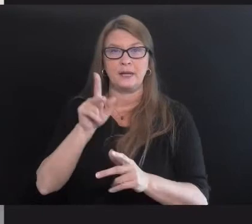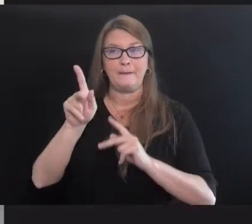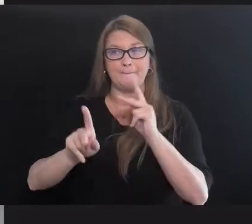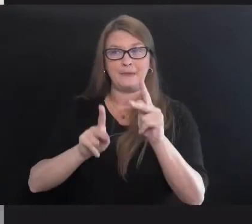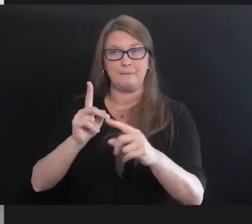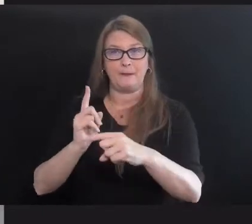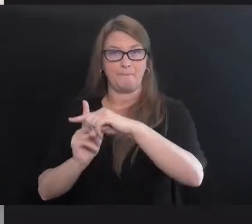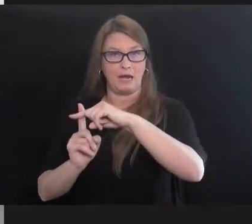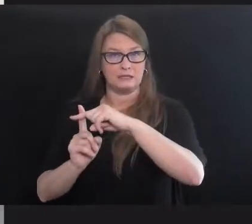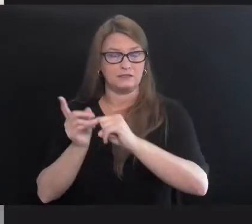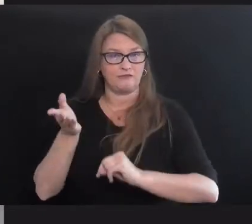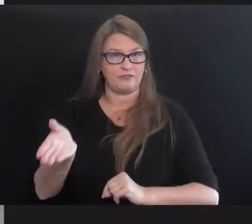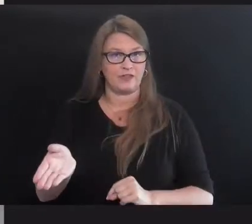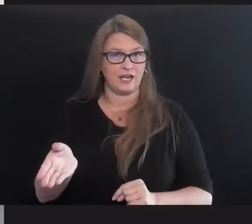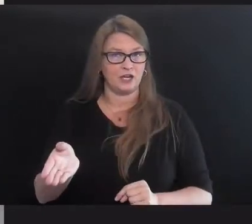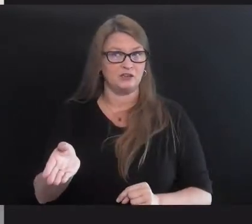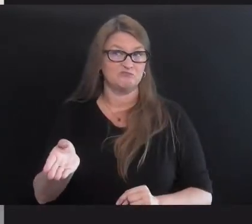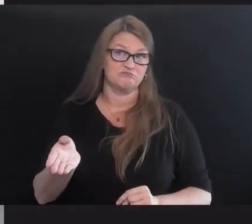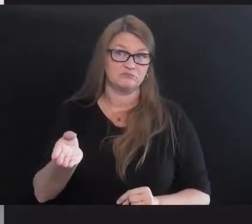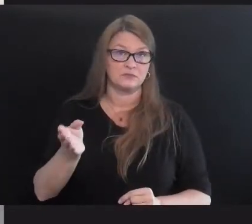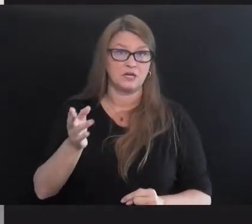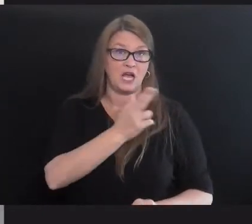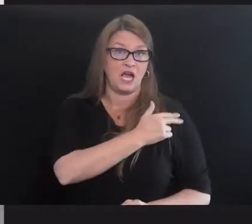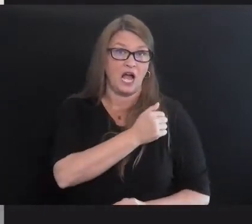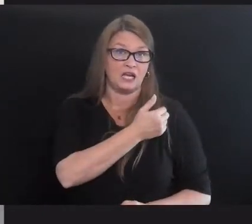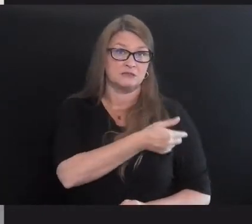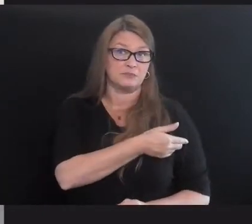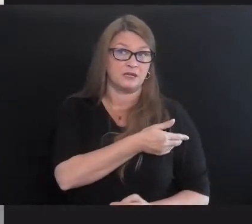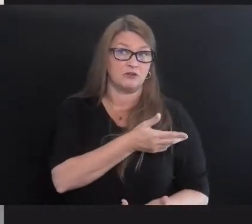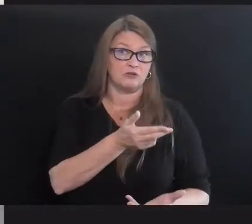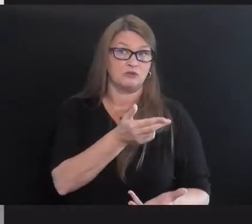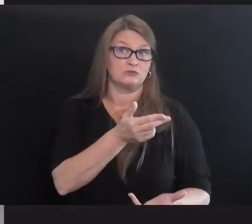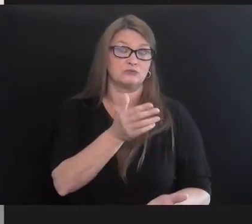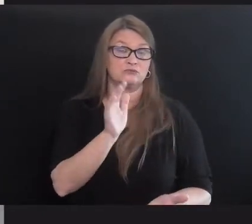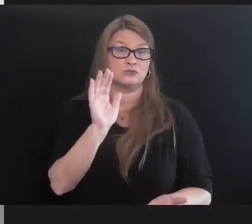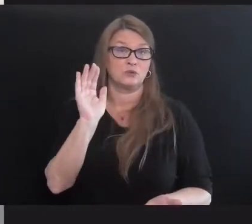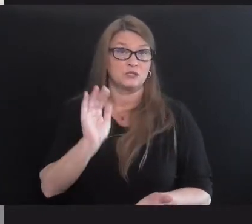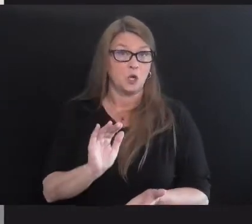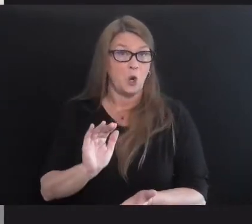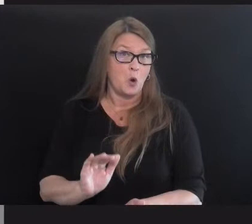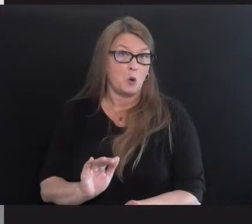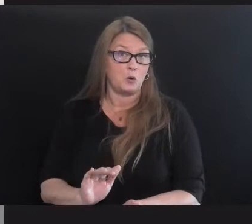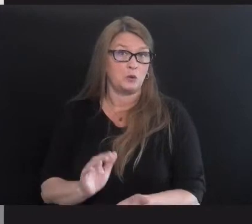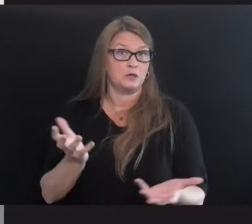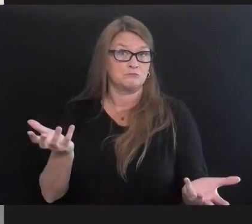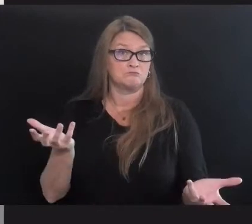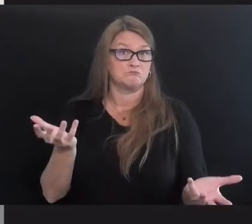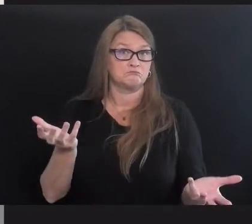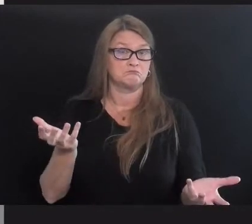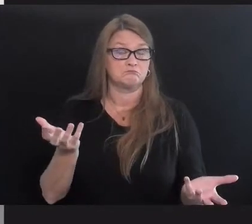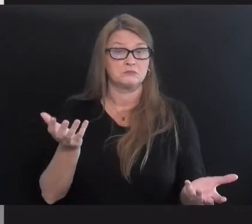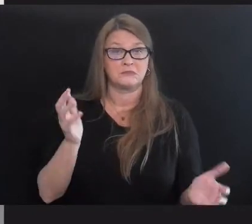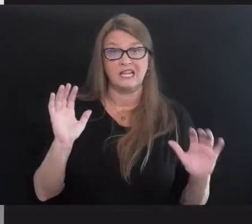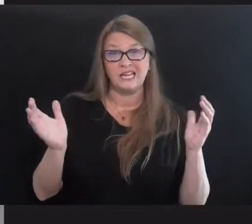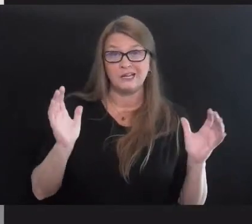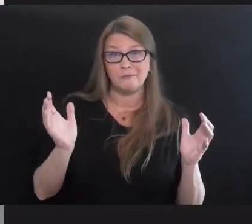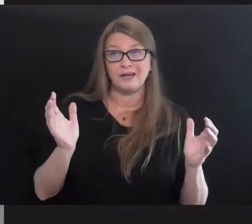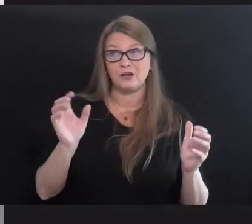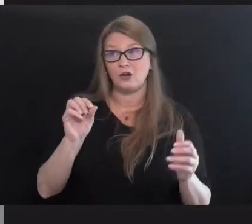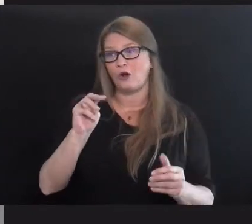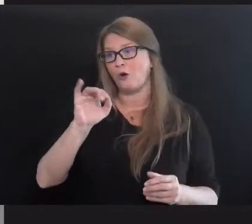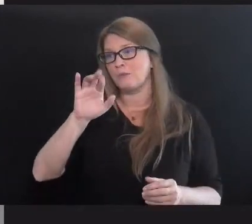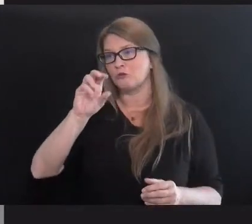positive, the risk of hospital admissions among adults was lower than 30%, 29%. So that's leading some people to say that Omicron may be